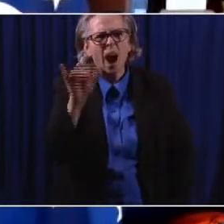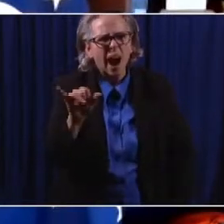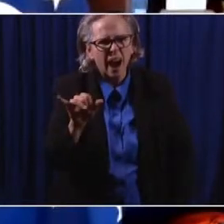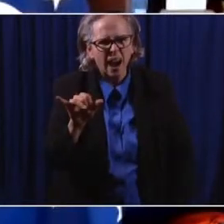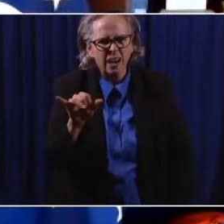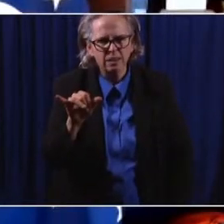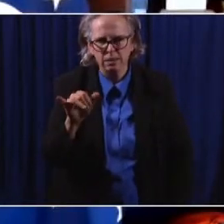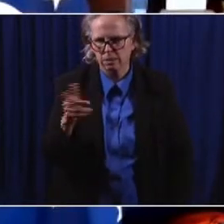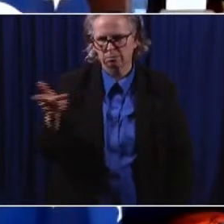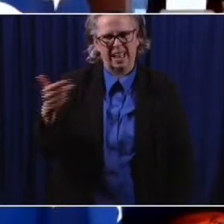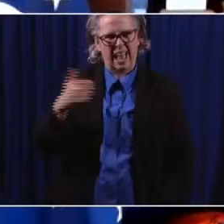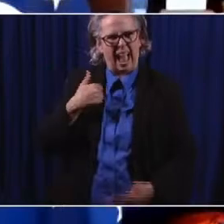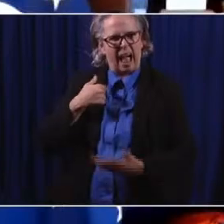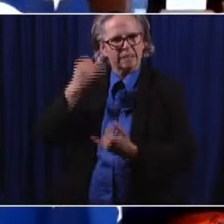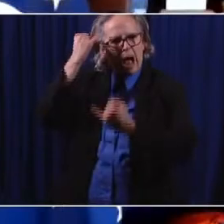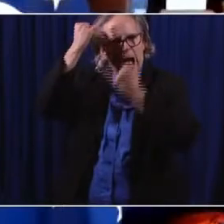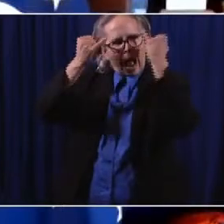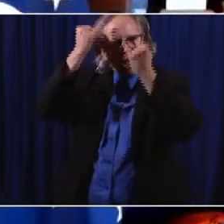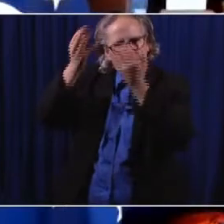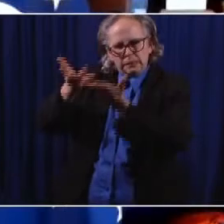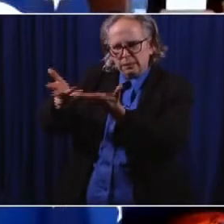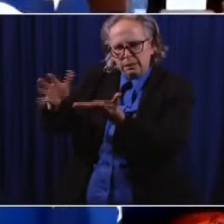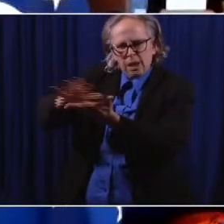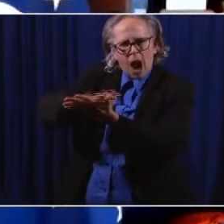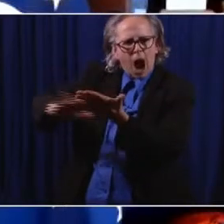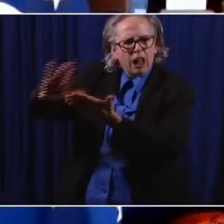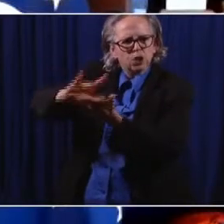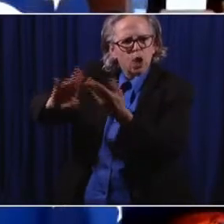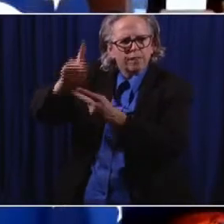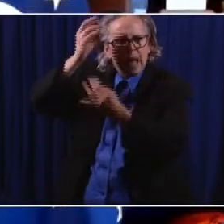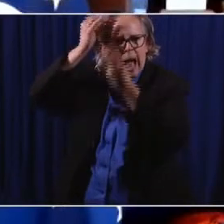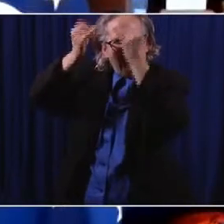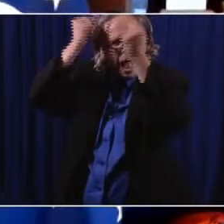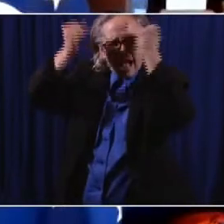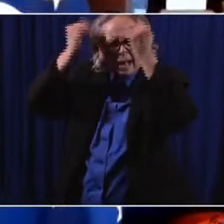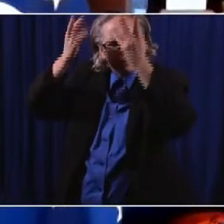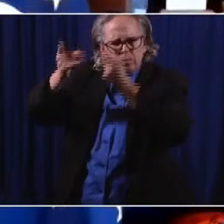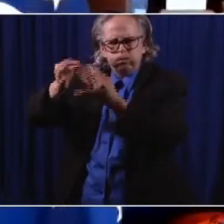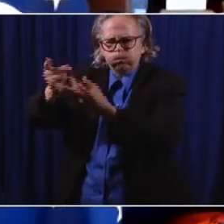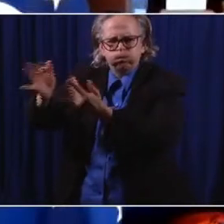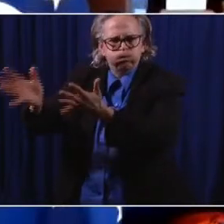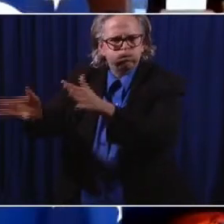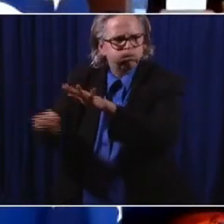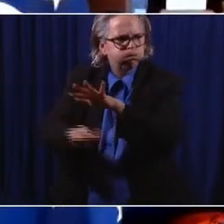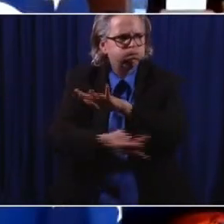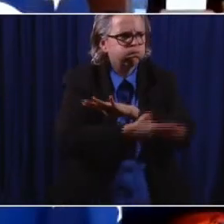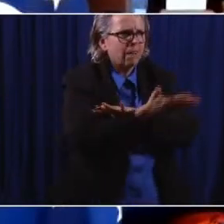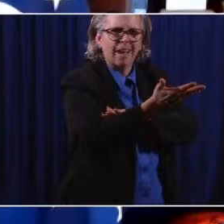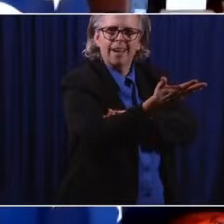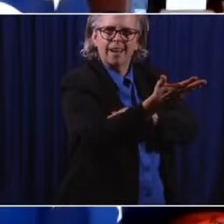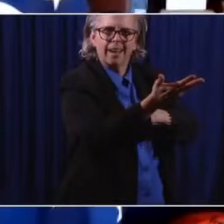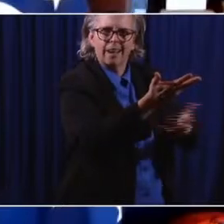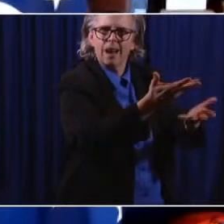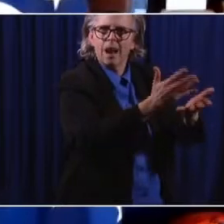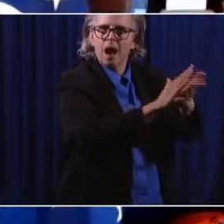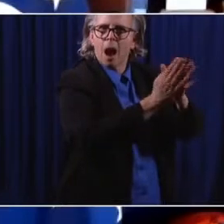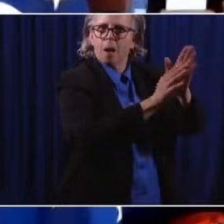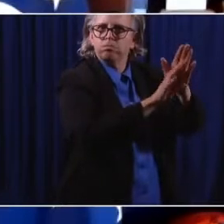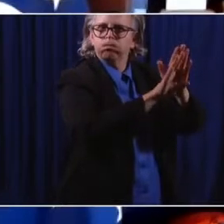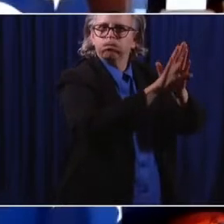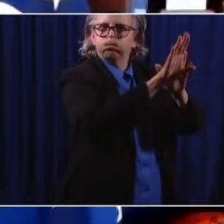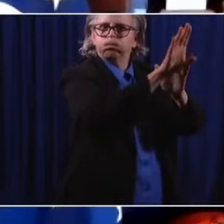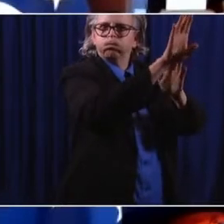our colleges and universities that we're going to get off the shelf, turn it in development, and move it into becoming one of these great